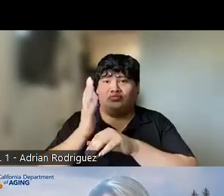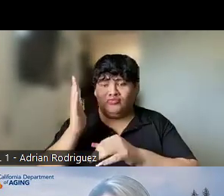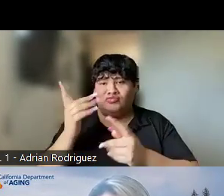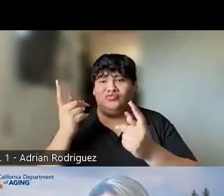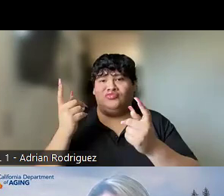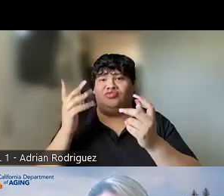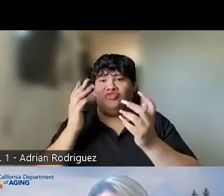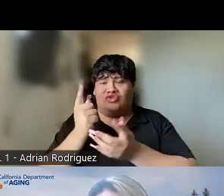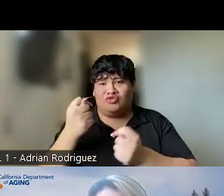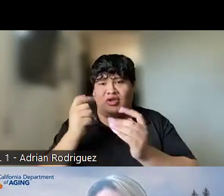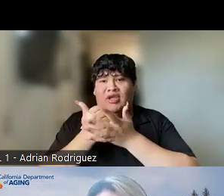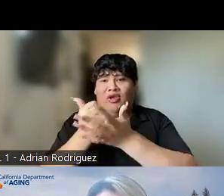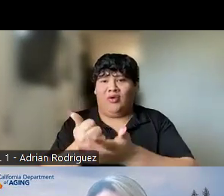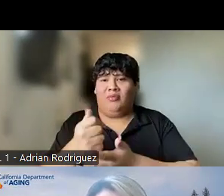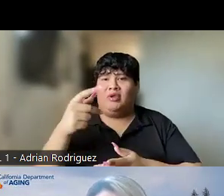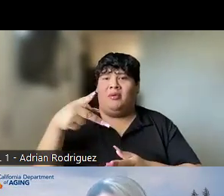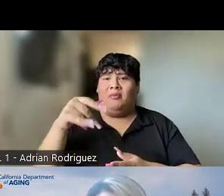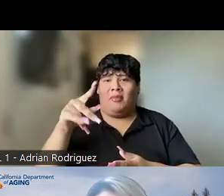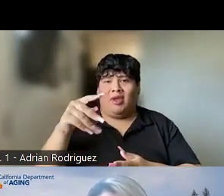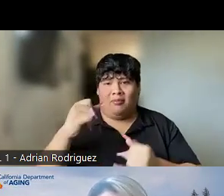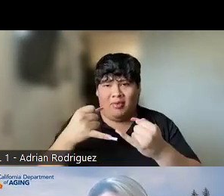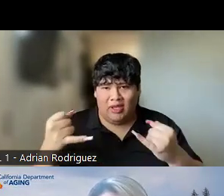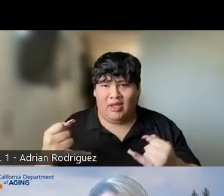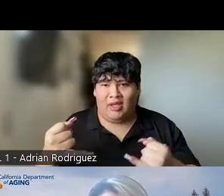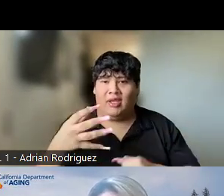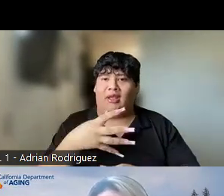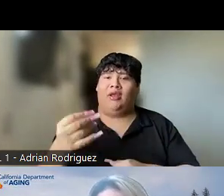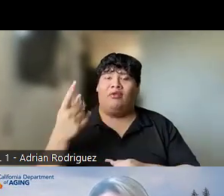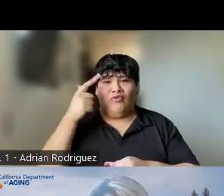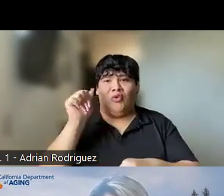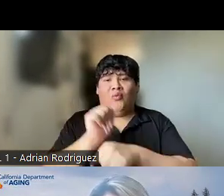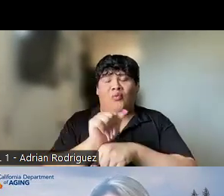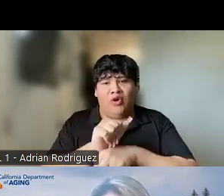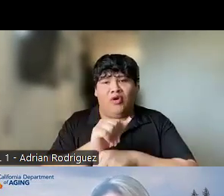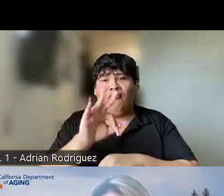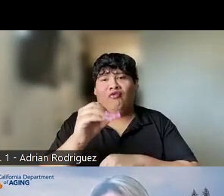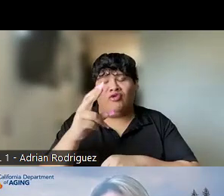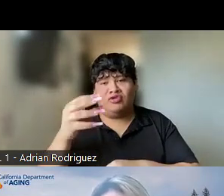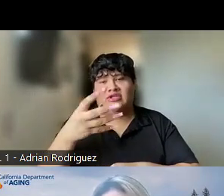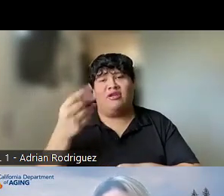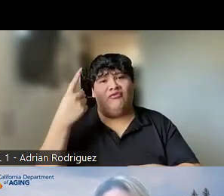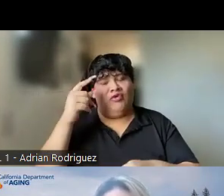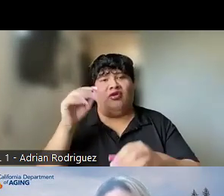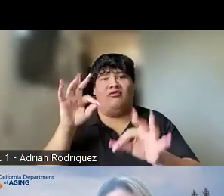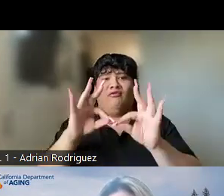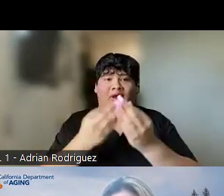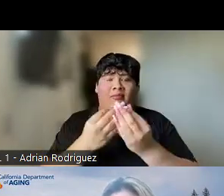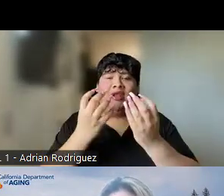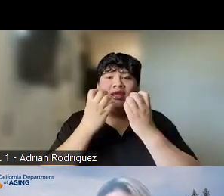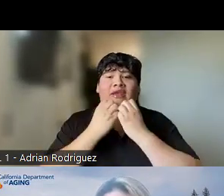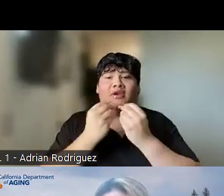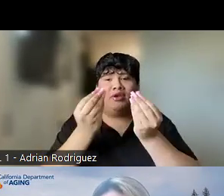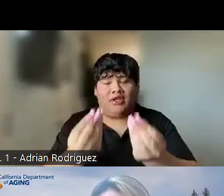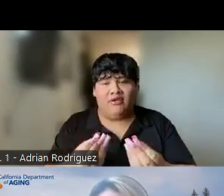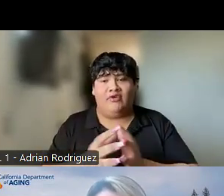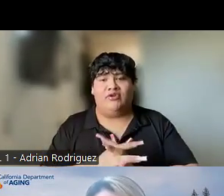the workforce pipeline and support the current direct care workforce, including family caregivers. As an